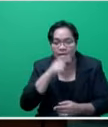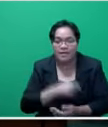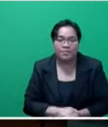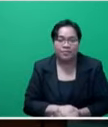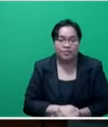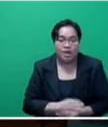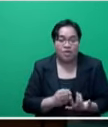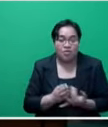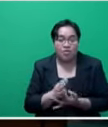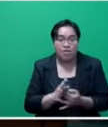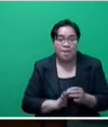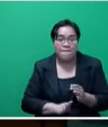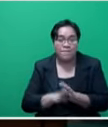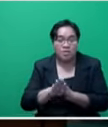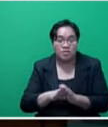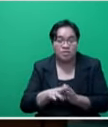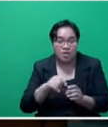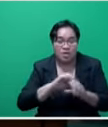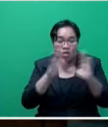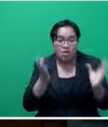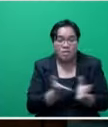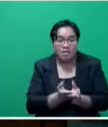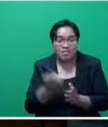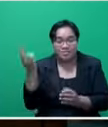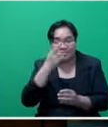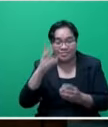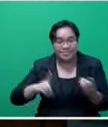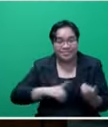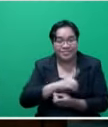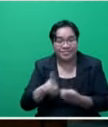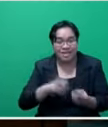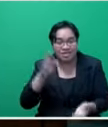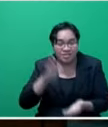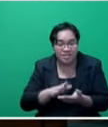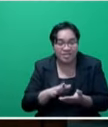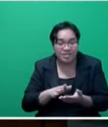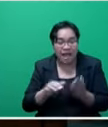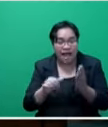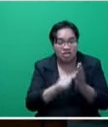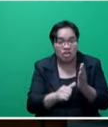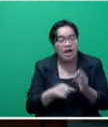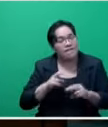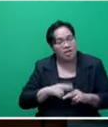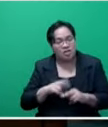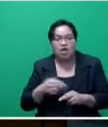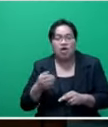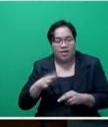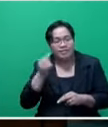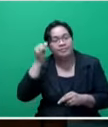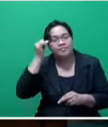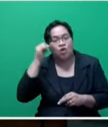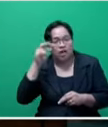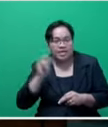through the push from global and regional disaster risk reduction agendas, Fiji has all recognized the need